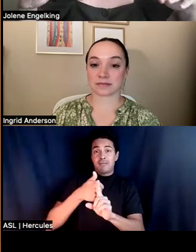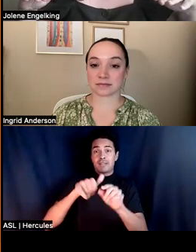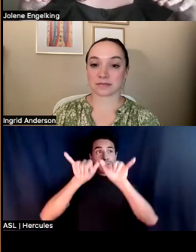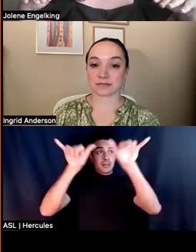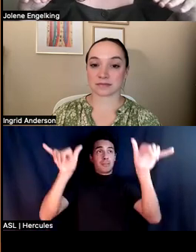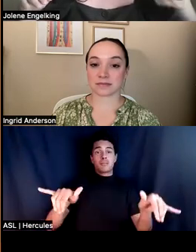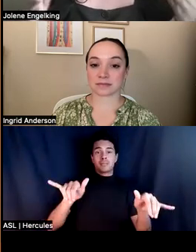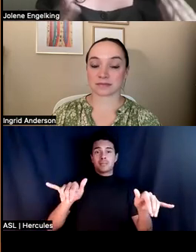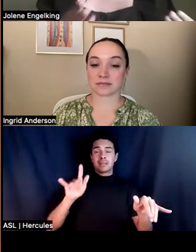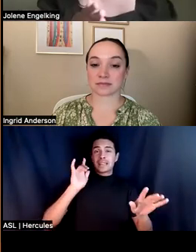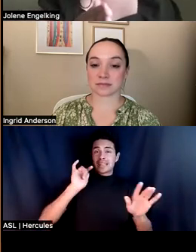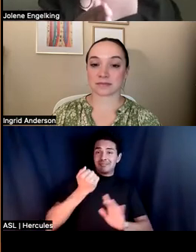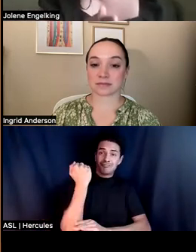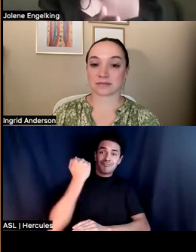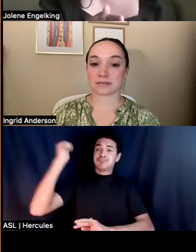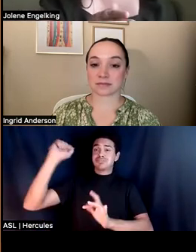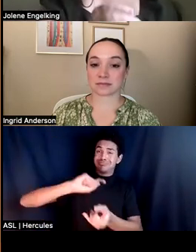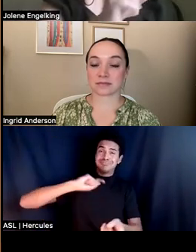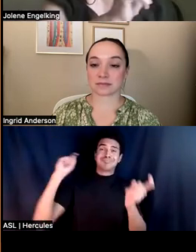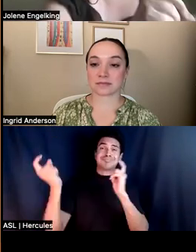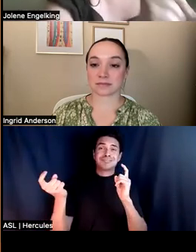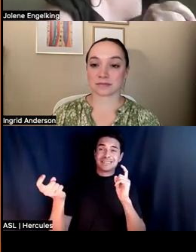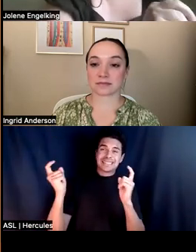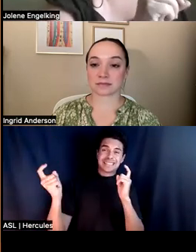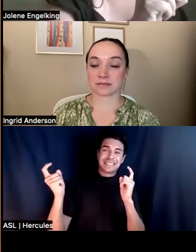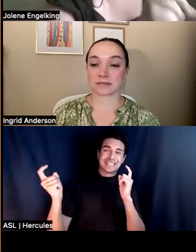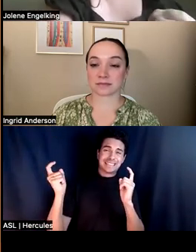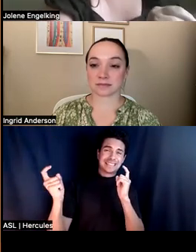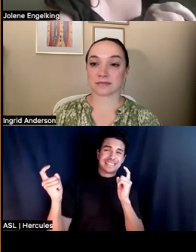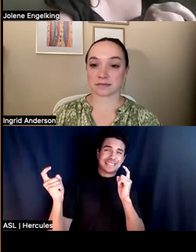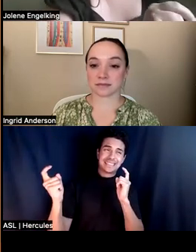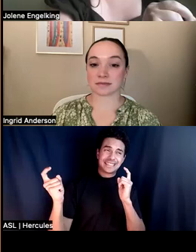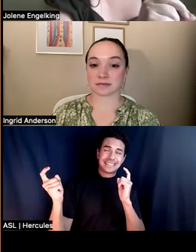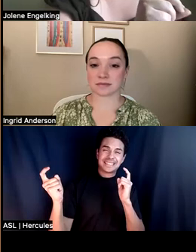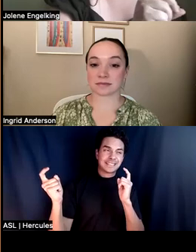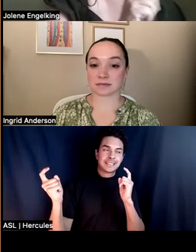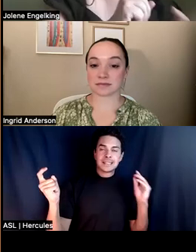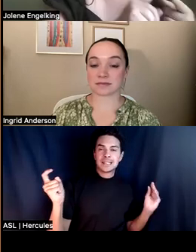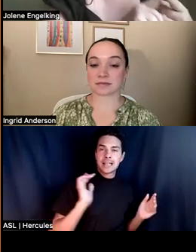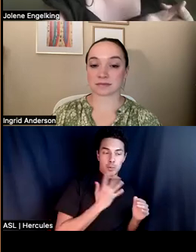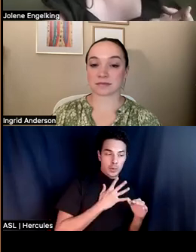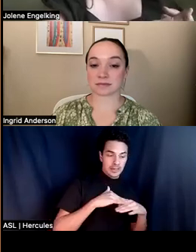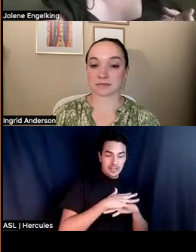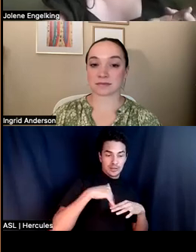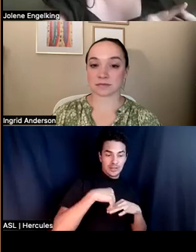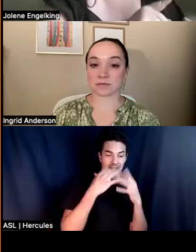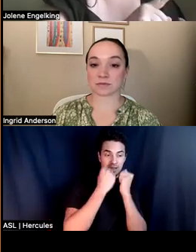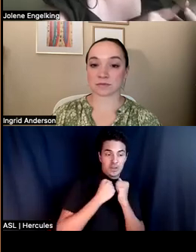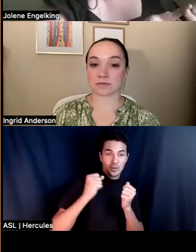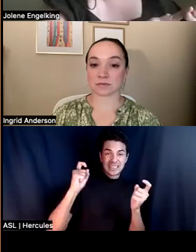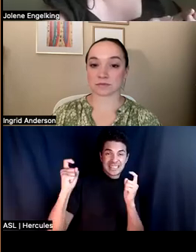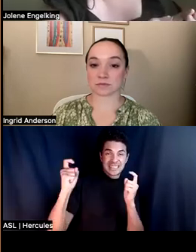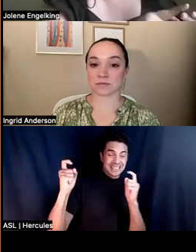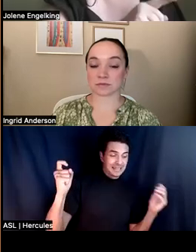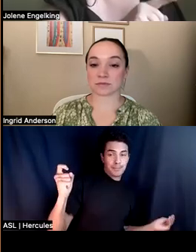like revolutionized, but what can you still do to better incorporate our Indigenous values in the ways that you're interacting with people, interacting